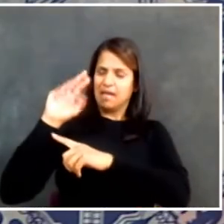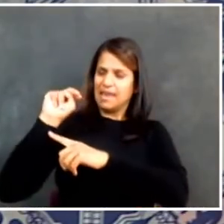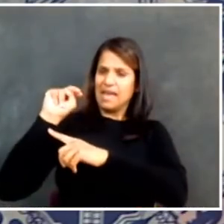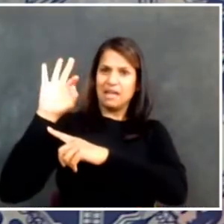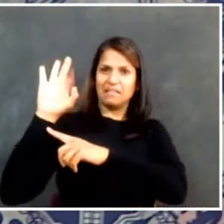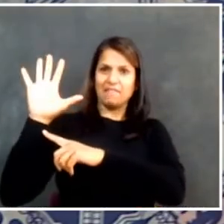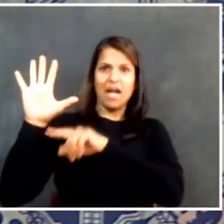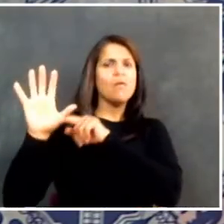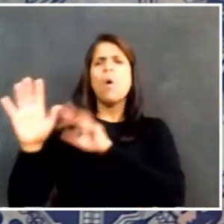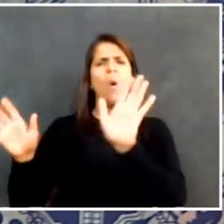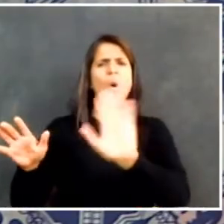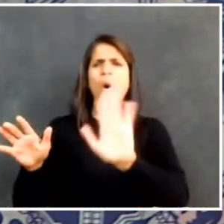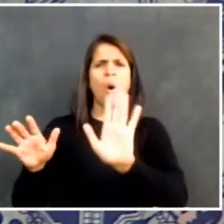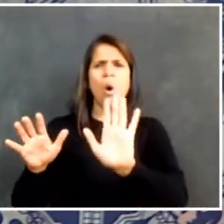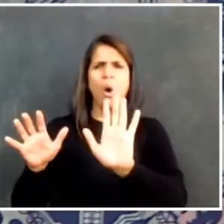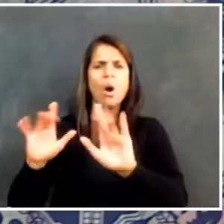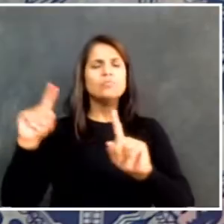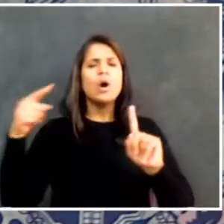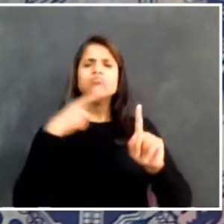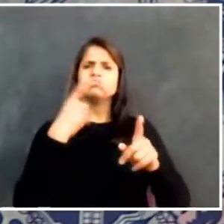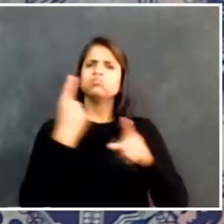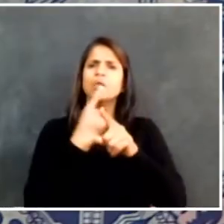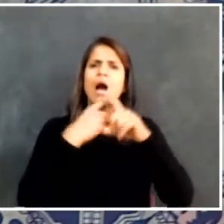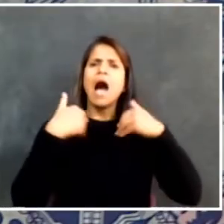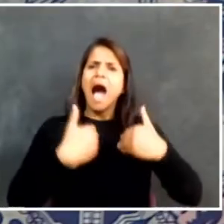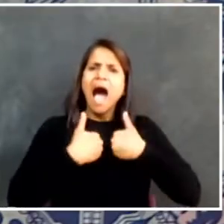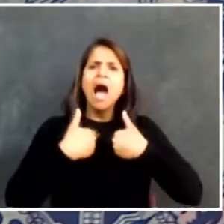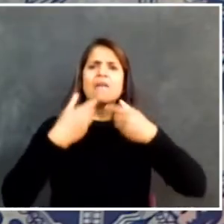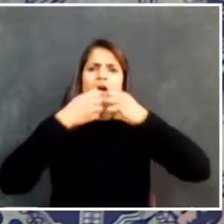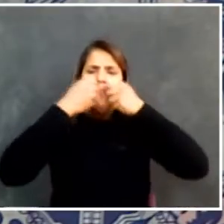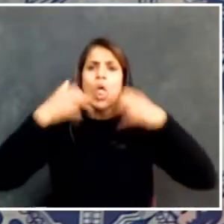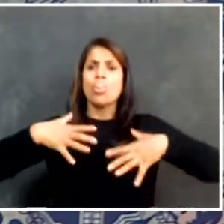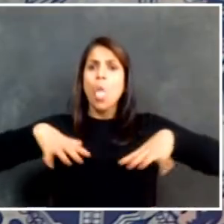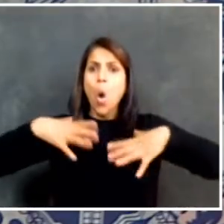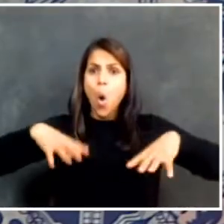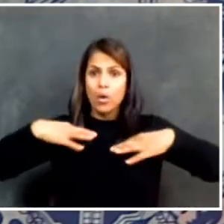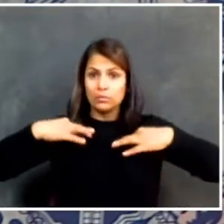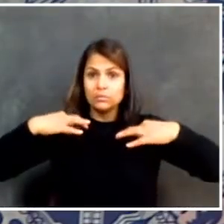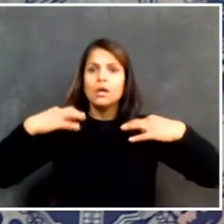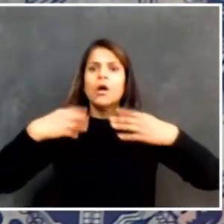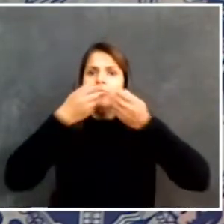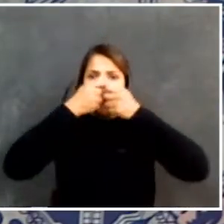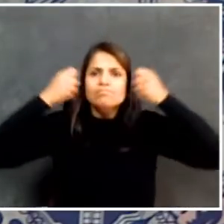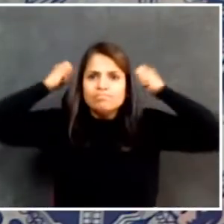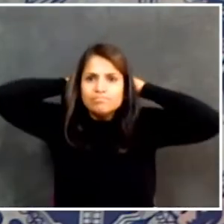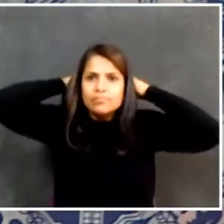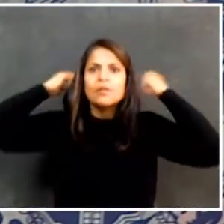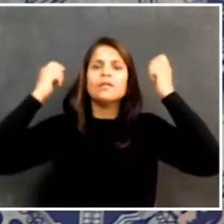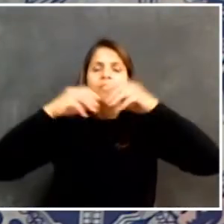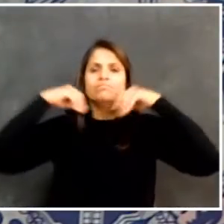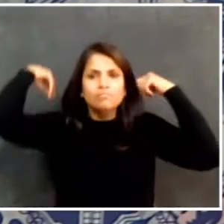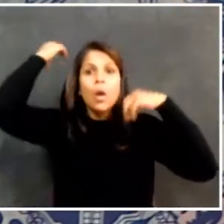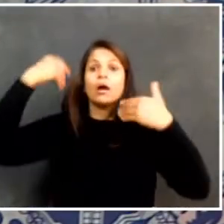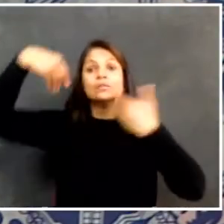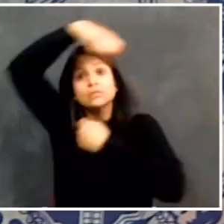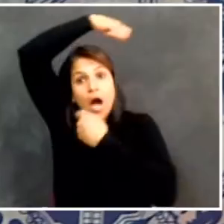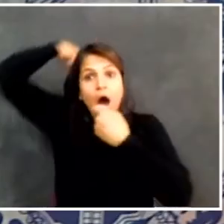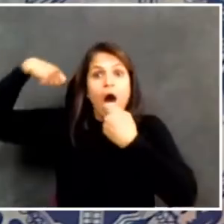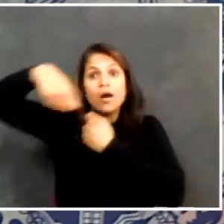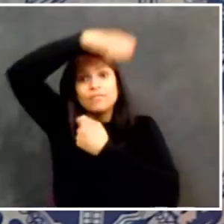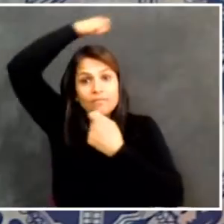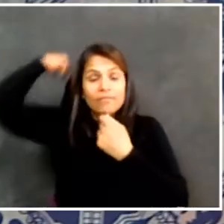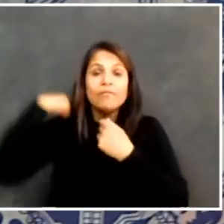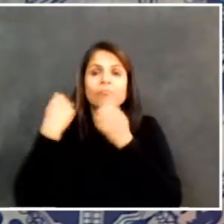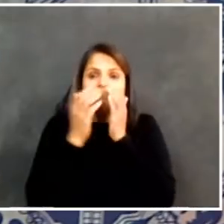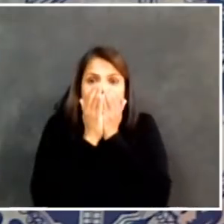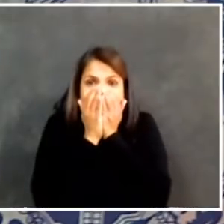way, a huge percentage of New Yorkers are doing it already based on the guidance we gave them previously. But I want to see people, if you go into